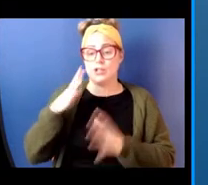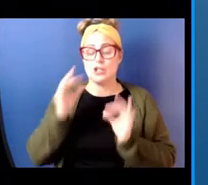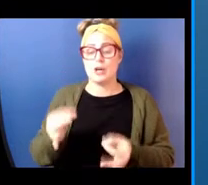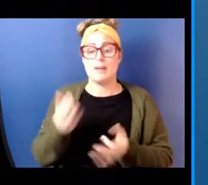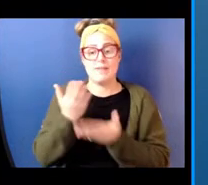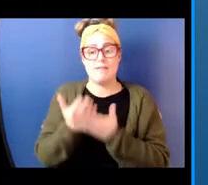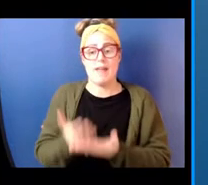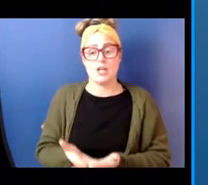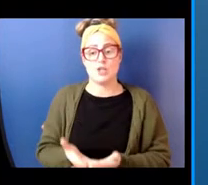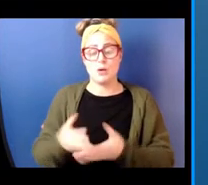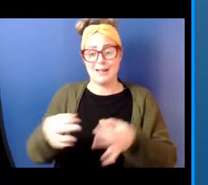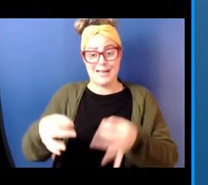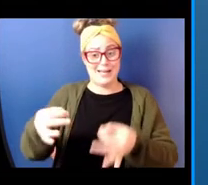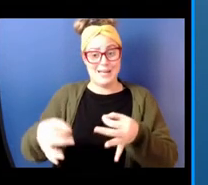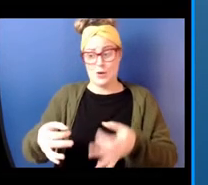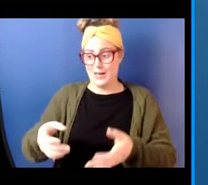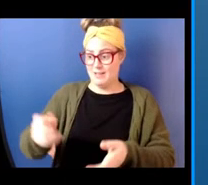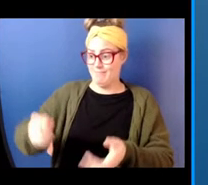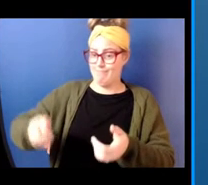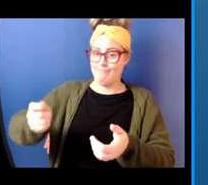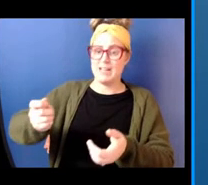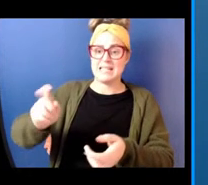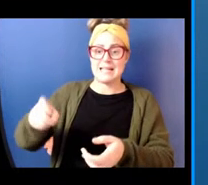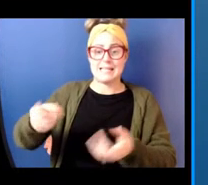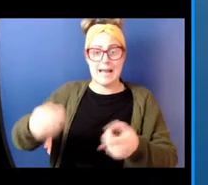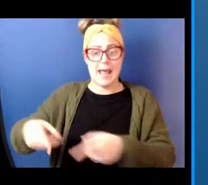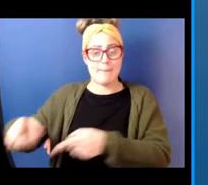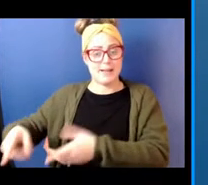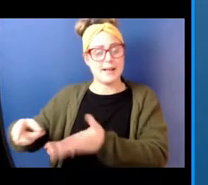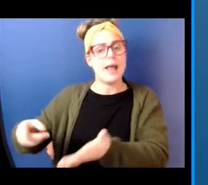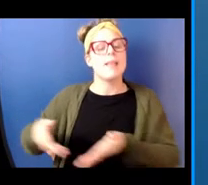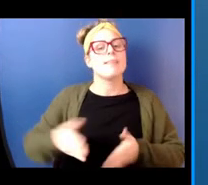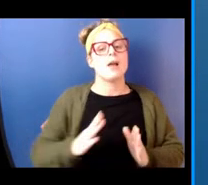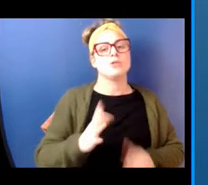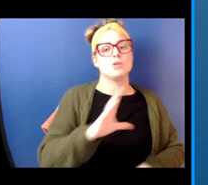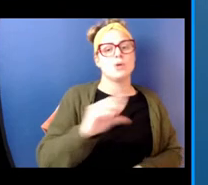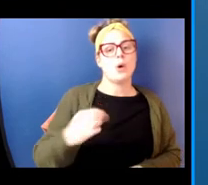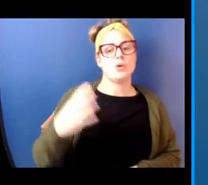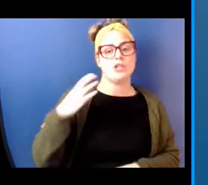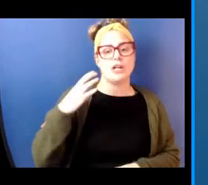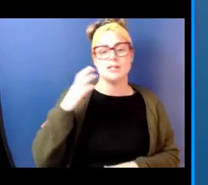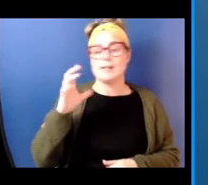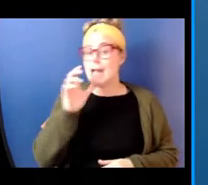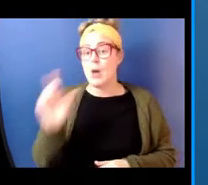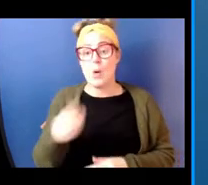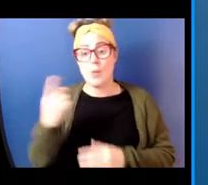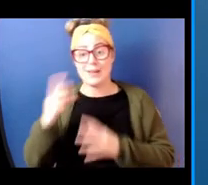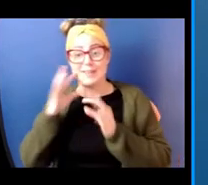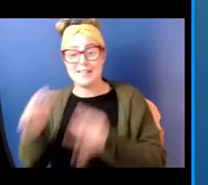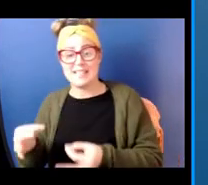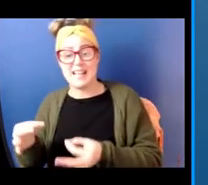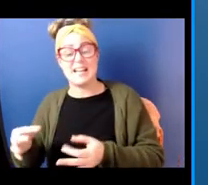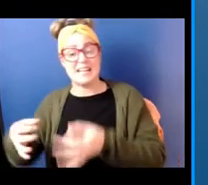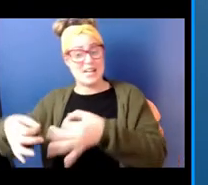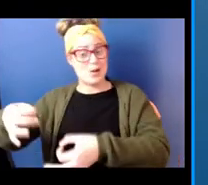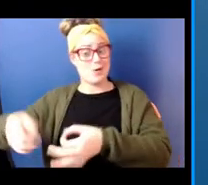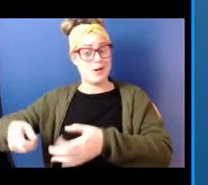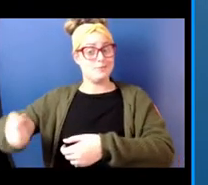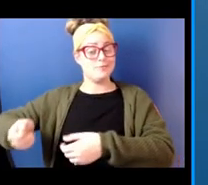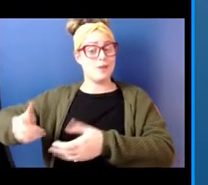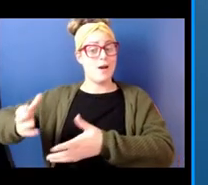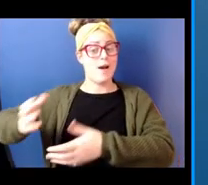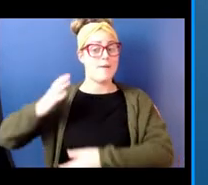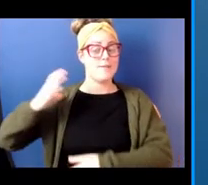necessary and also allows the co-chairs rather than just a designated hearing officer to call for a pre-hearing conference